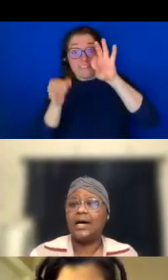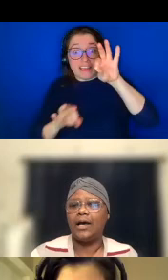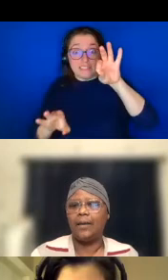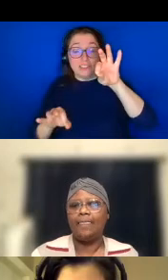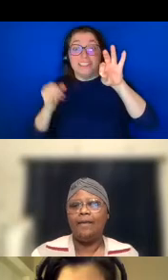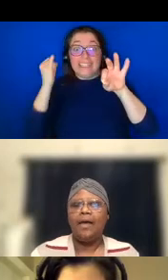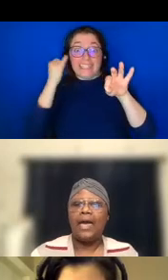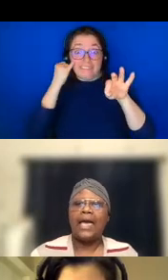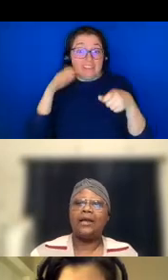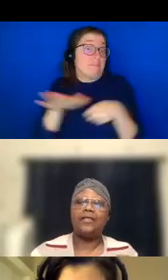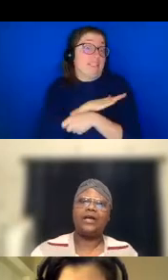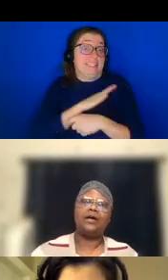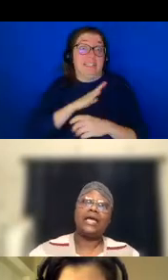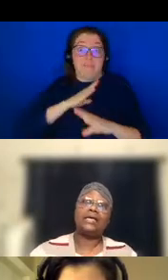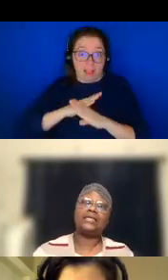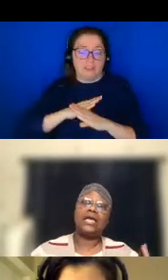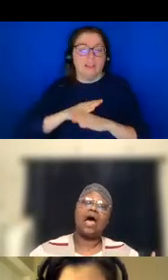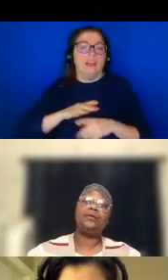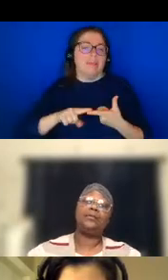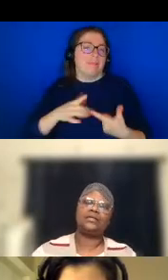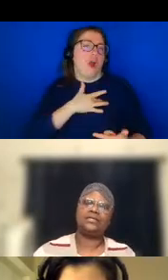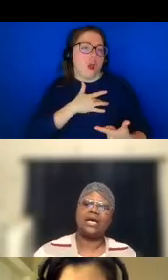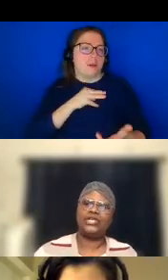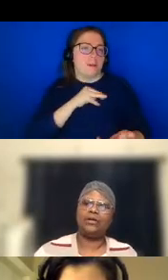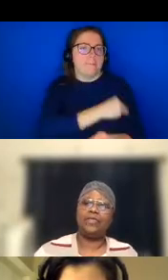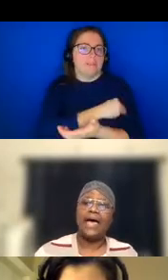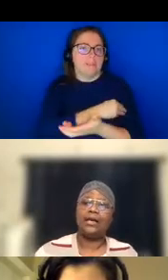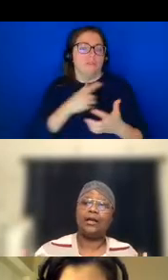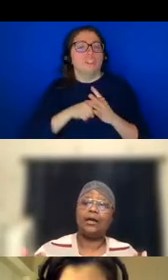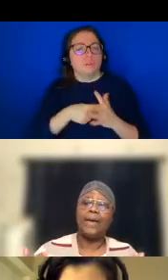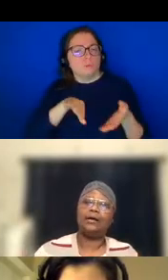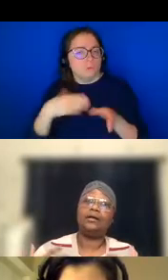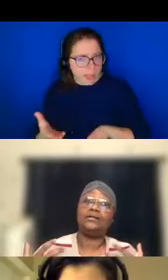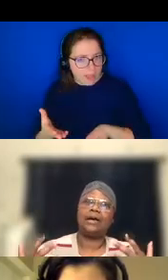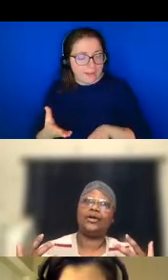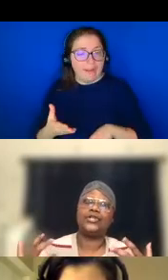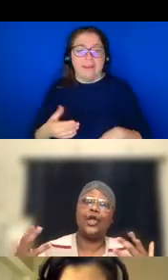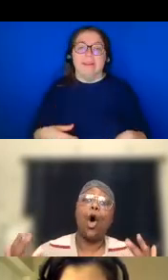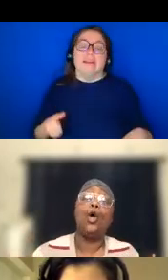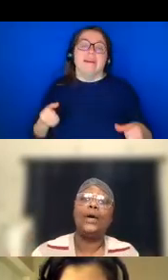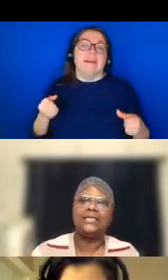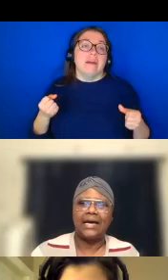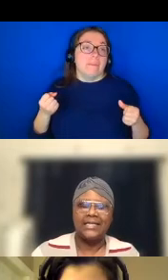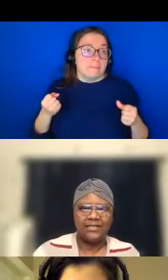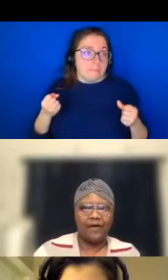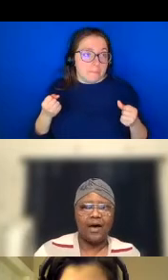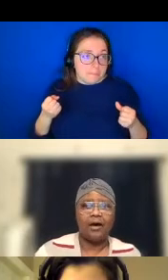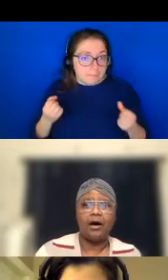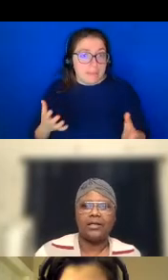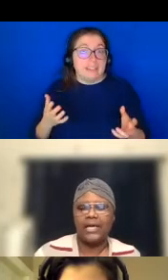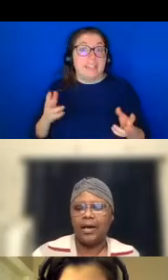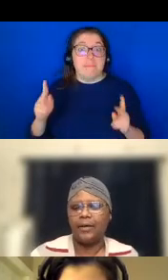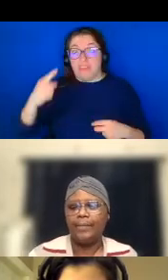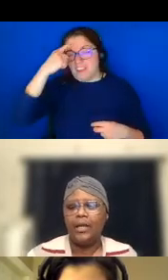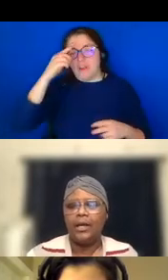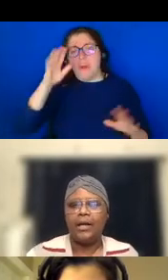to die. And there is a common misconception that medical examiners can always identify a heart